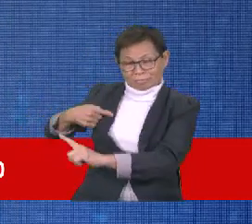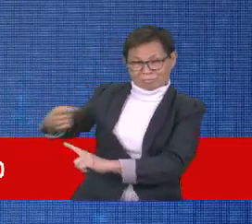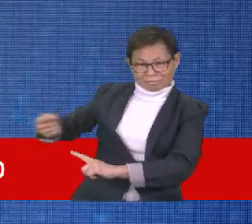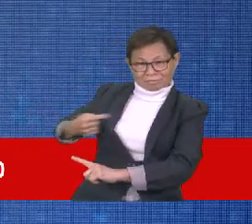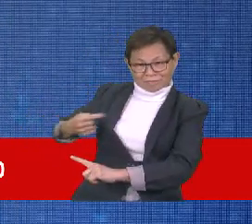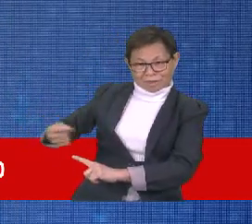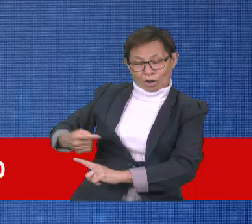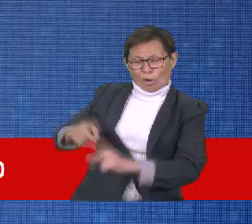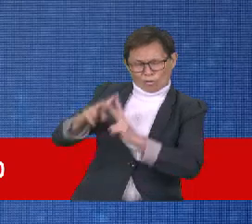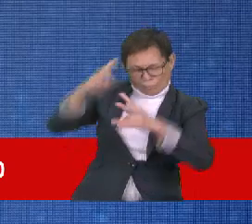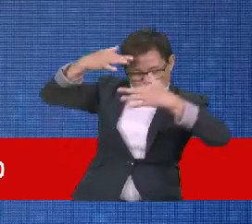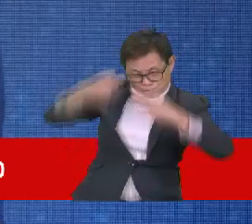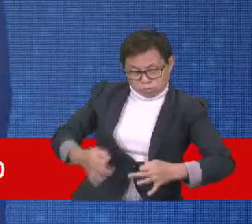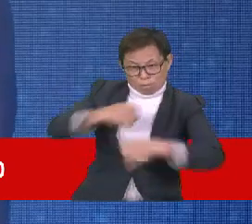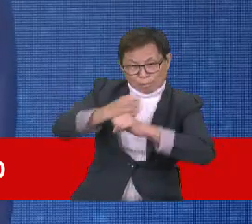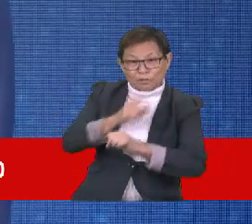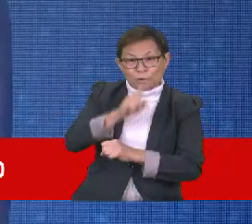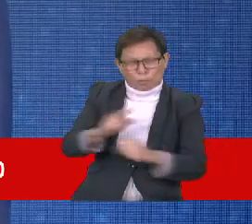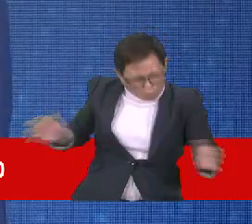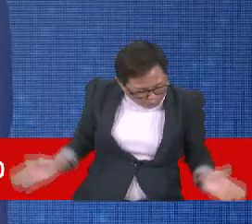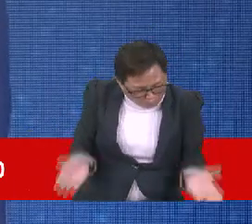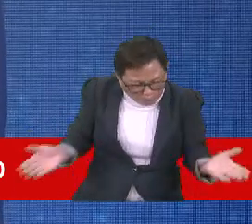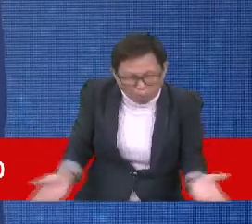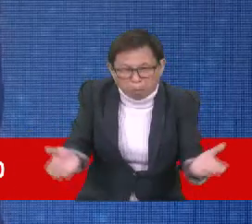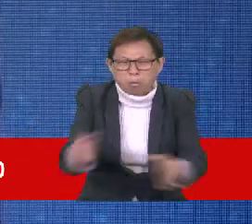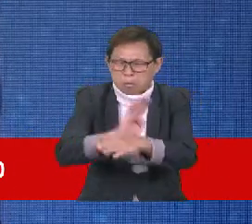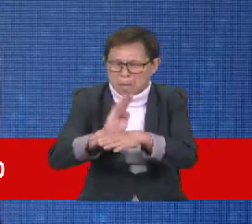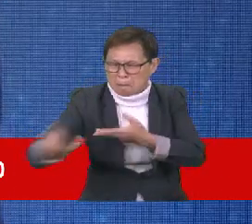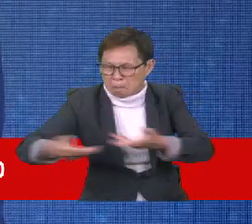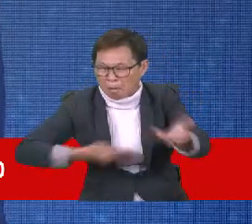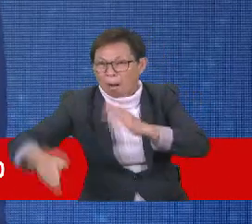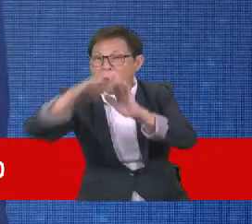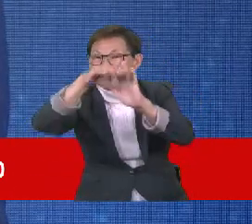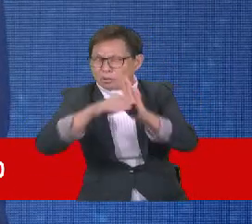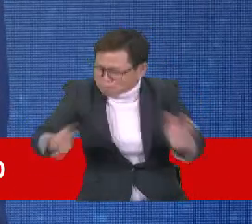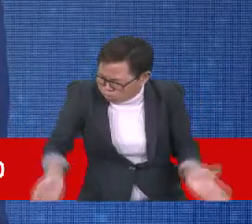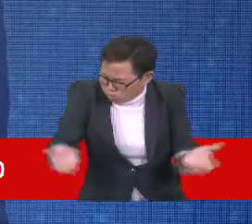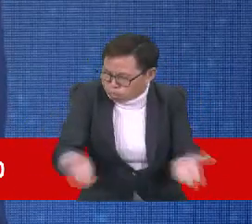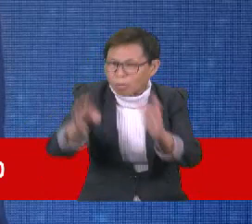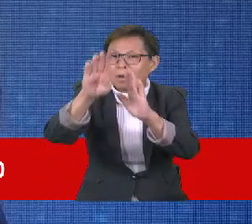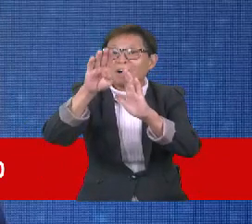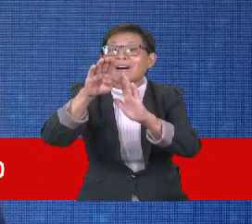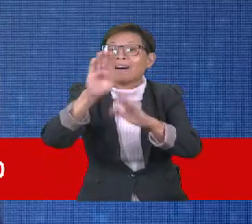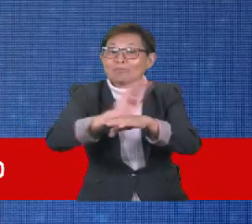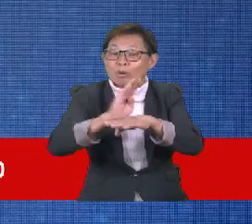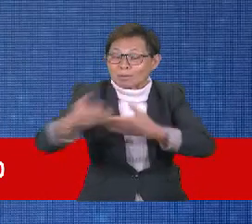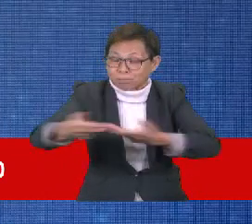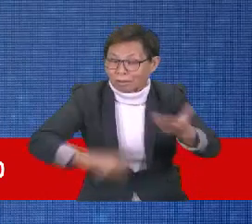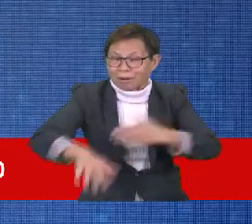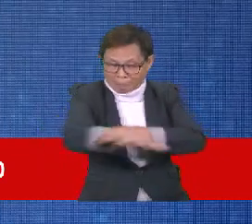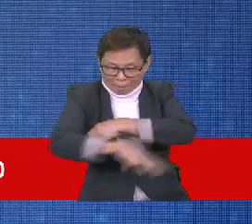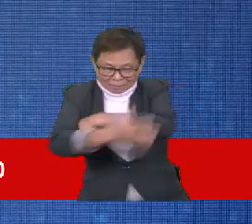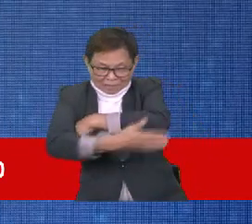so determined to make sure he pushed ahead the trade agenda amongst the